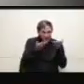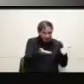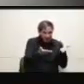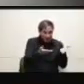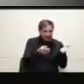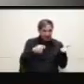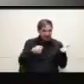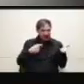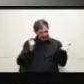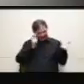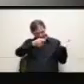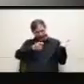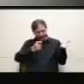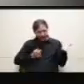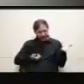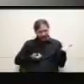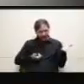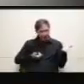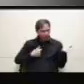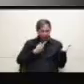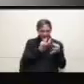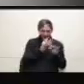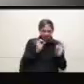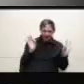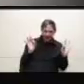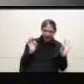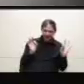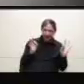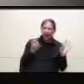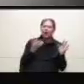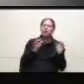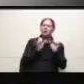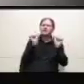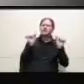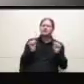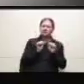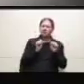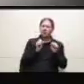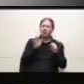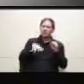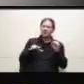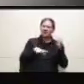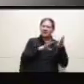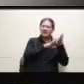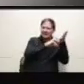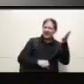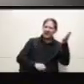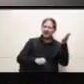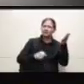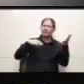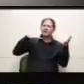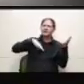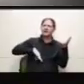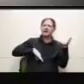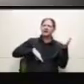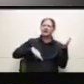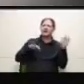you, you must pay. Why can't you have that system that deduct the money from their salaries? How do you